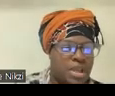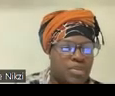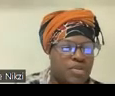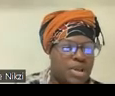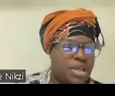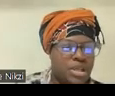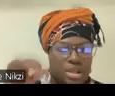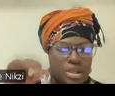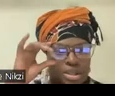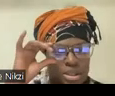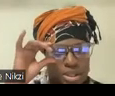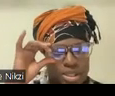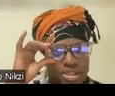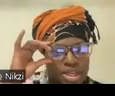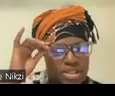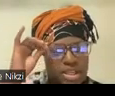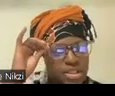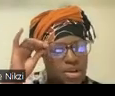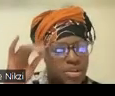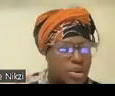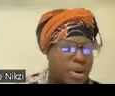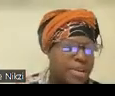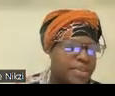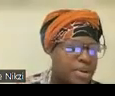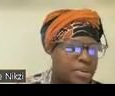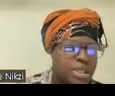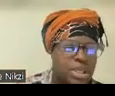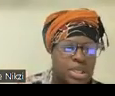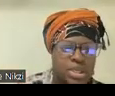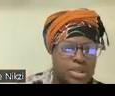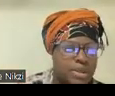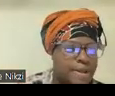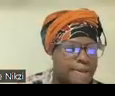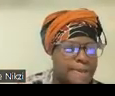Okay, we can move on. This next section also requires a vote.